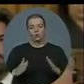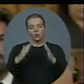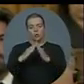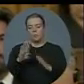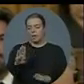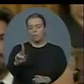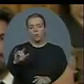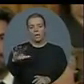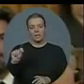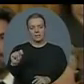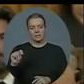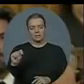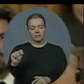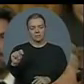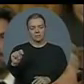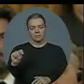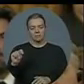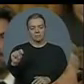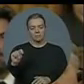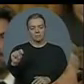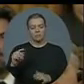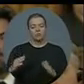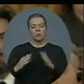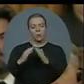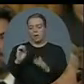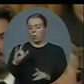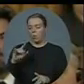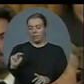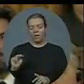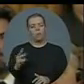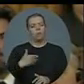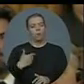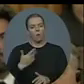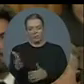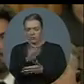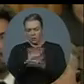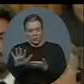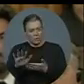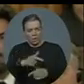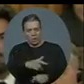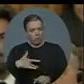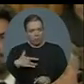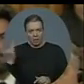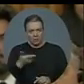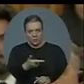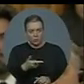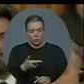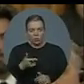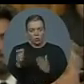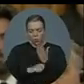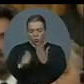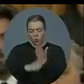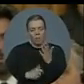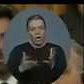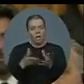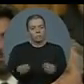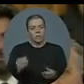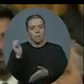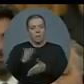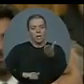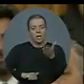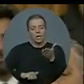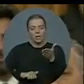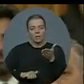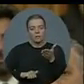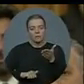then explain why it took them 5 weeks to realize the documents were missing? And finally, will the government explain